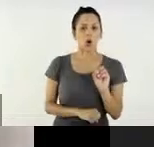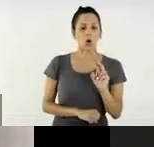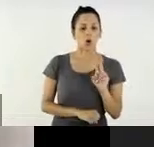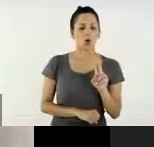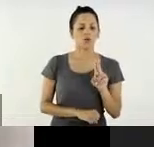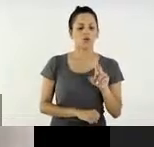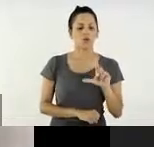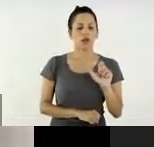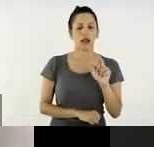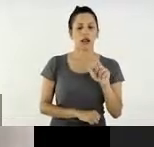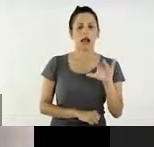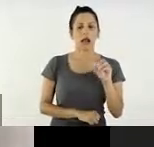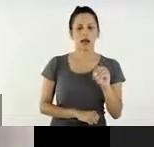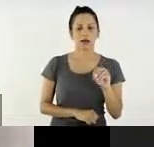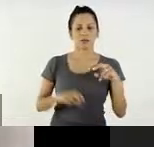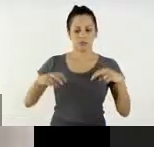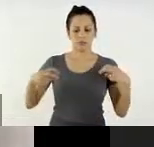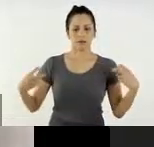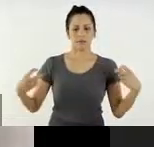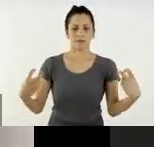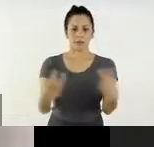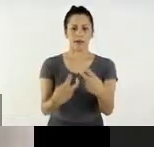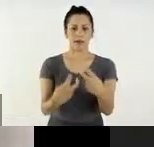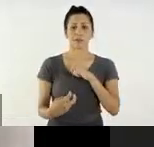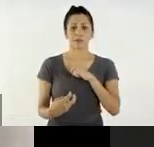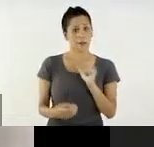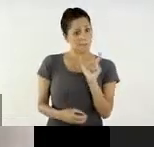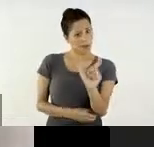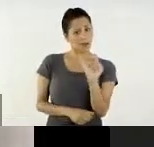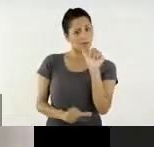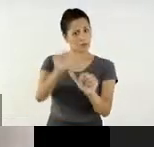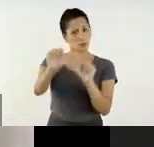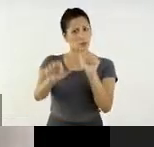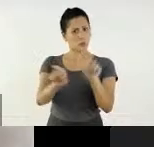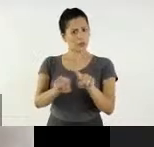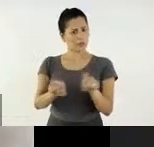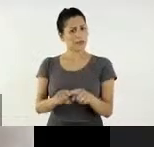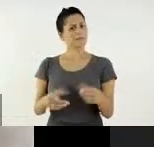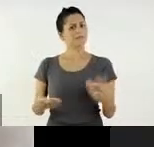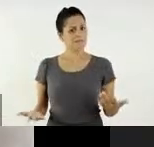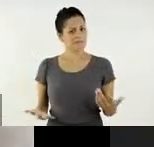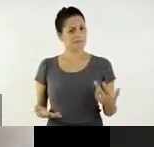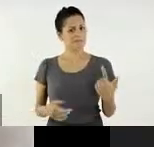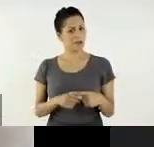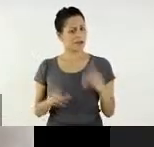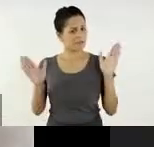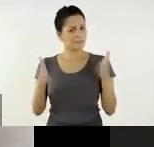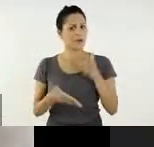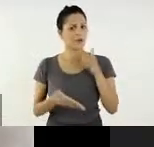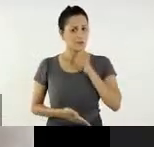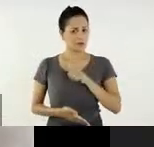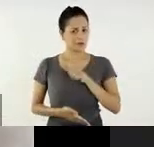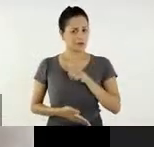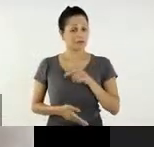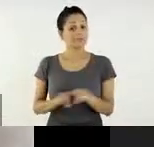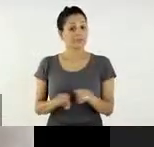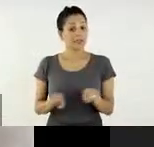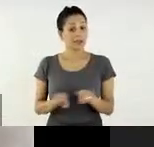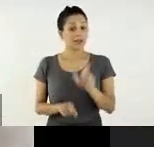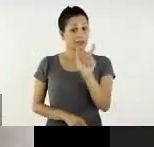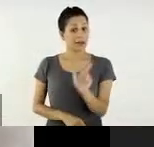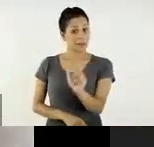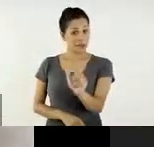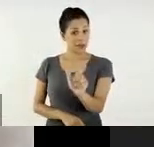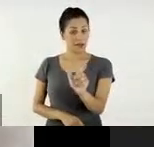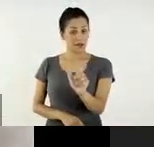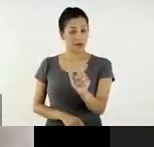There is a nice near rhyme, too, with the word ocular, which has one letter difference from ovular.